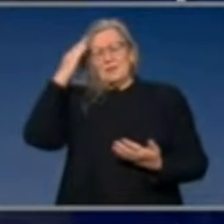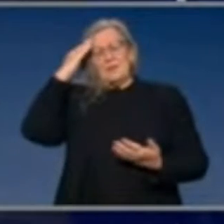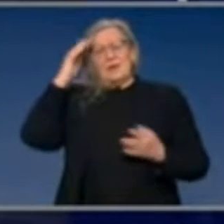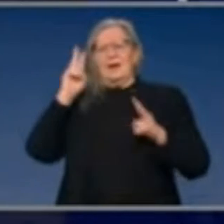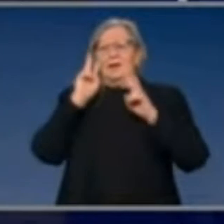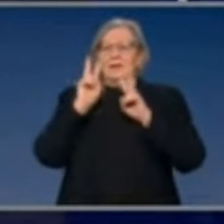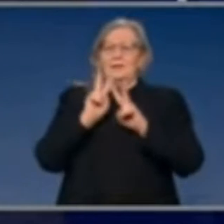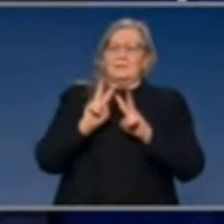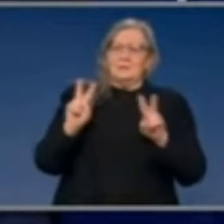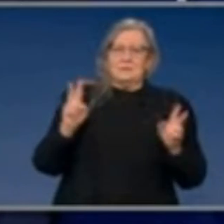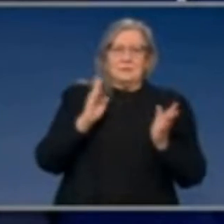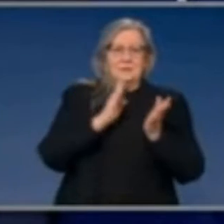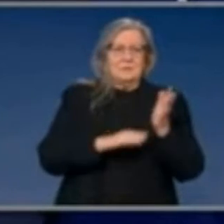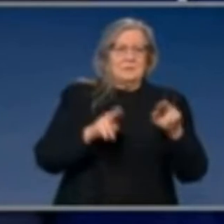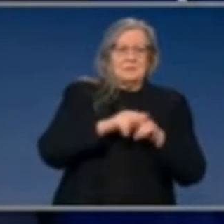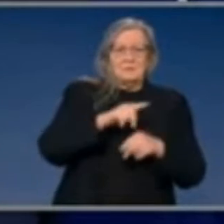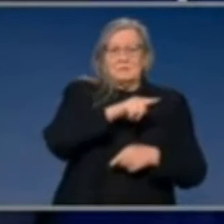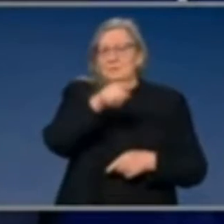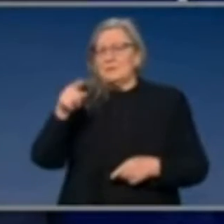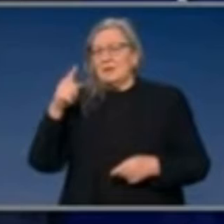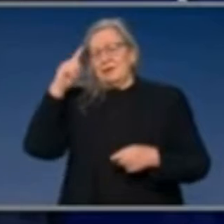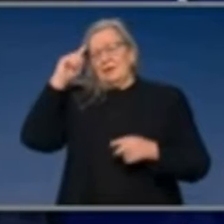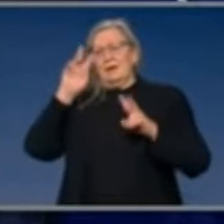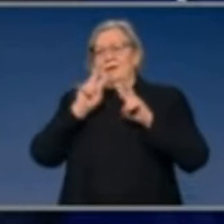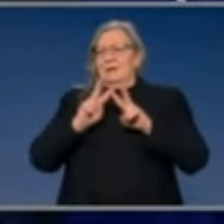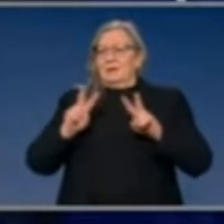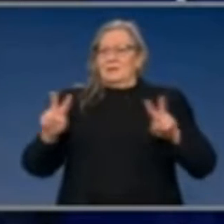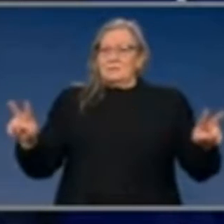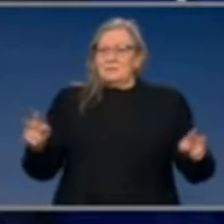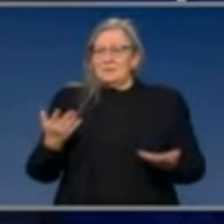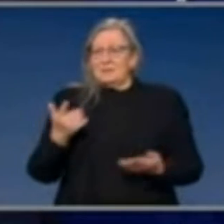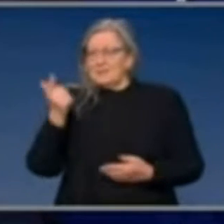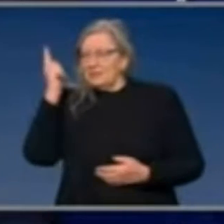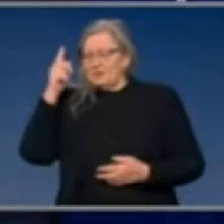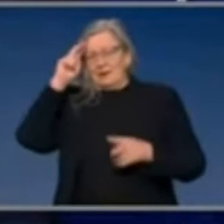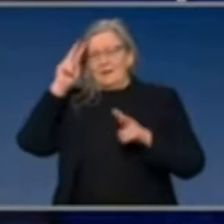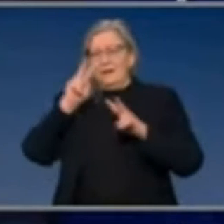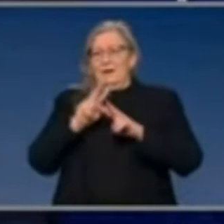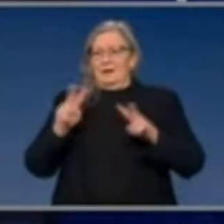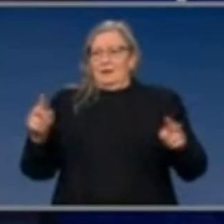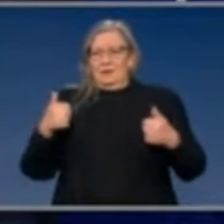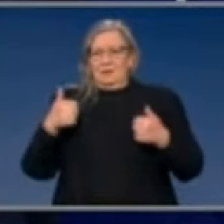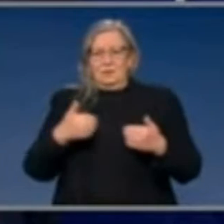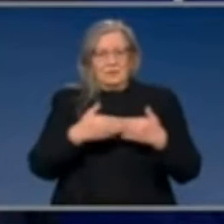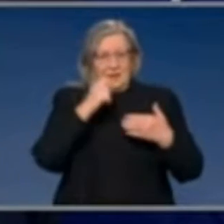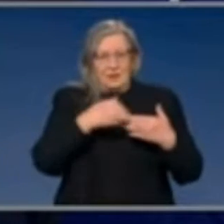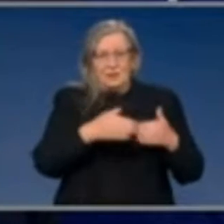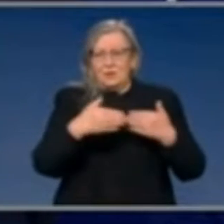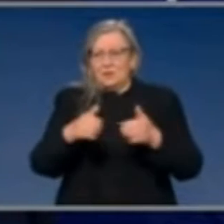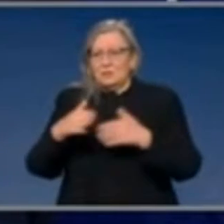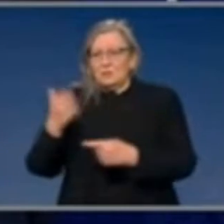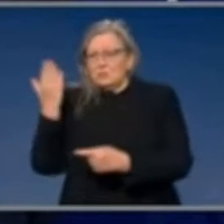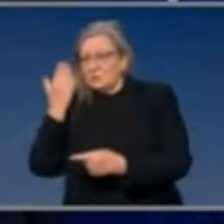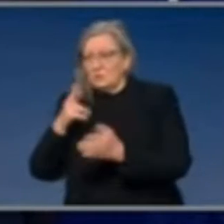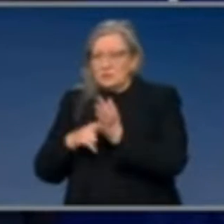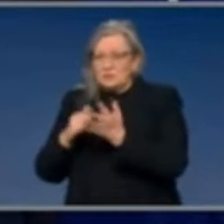parents and to teachers. And particularly as we look to reopen schools in New South Wales, the ACT and Victoria, where they